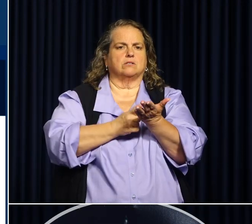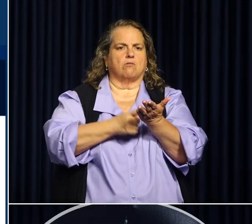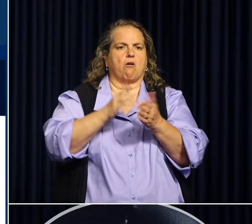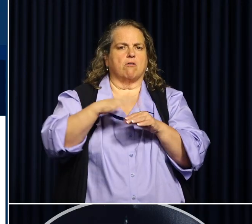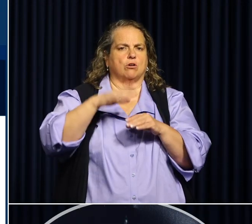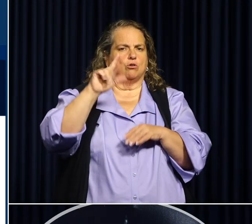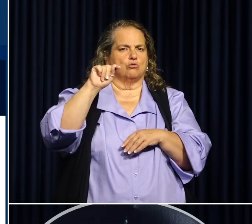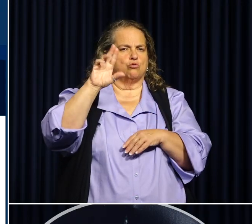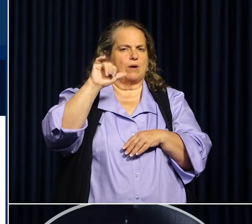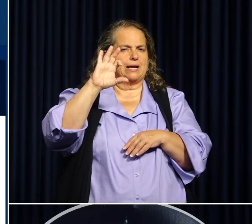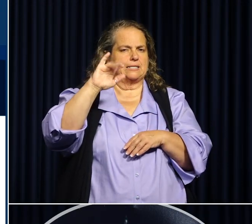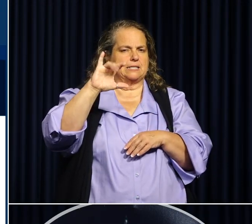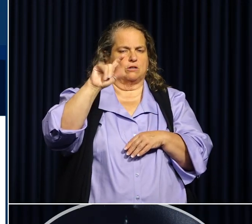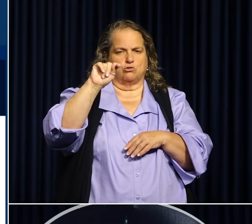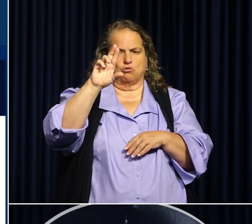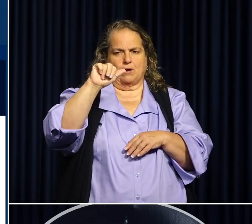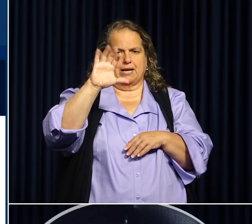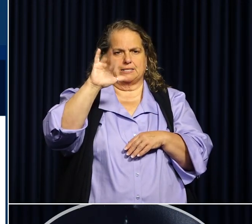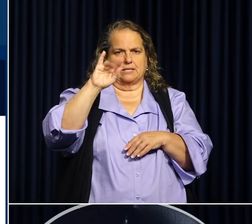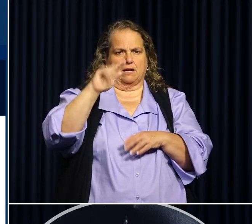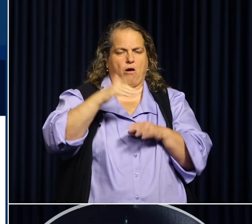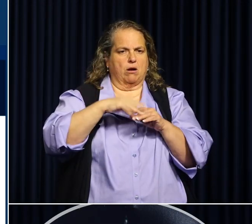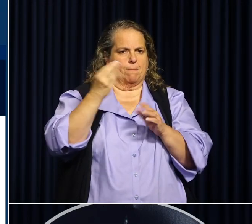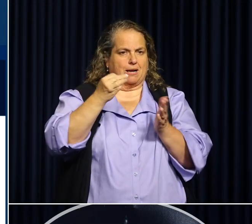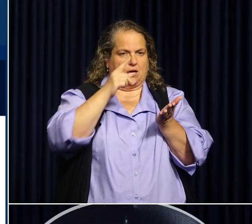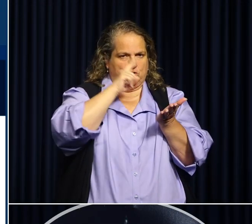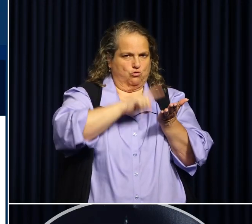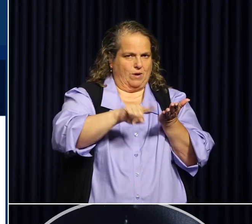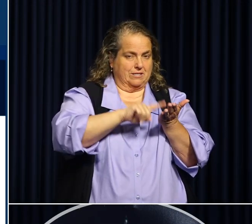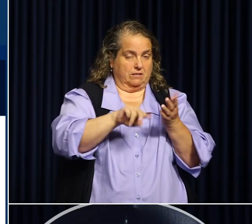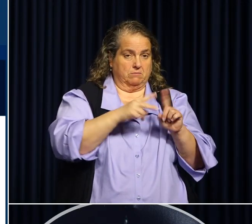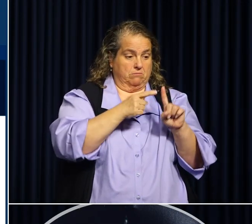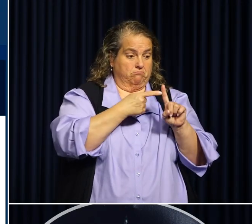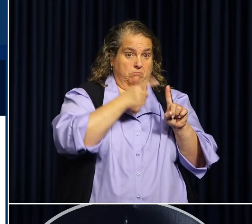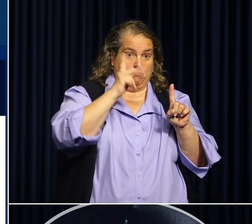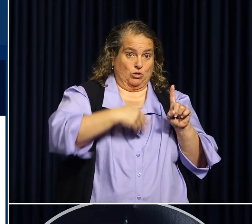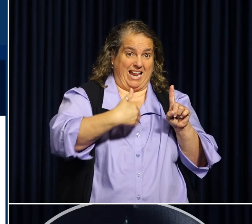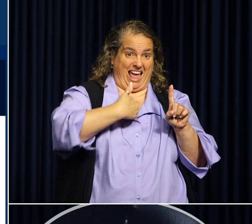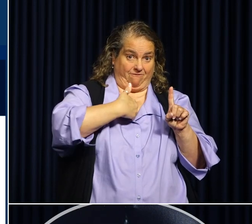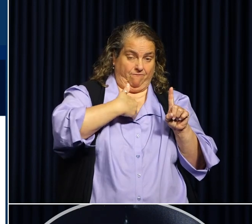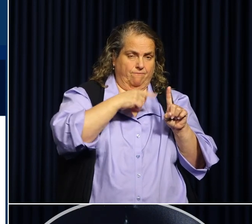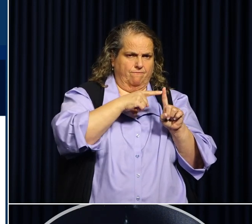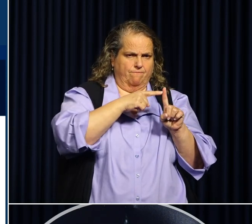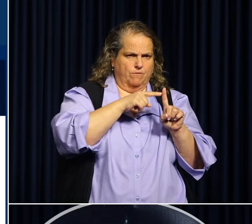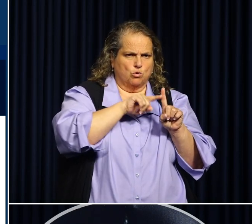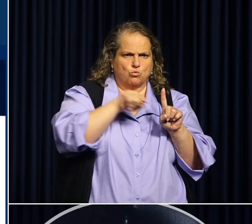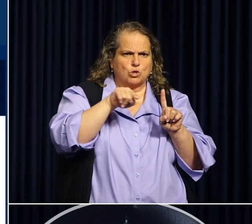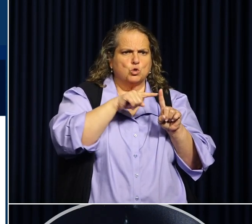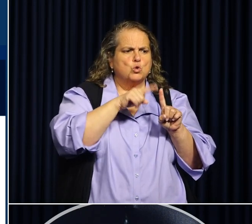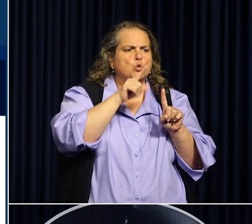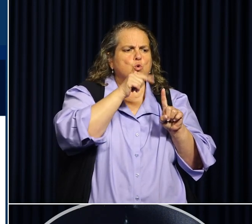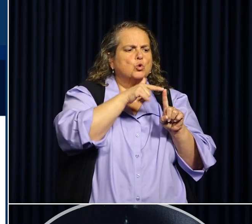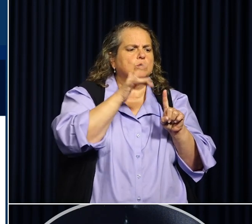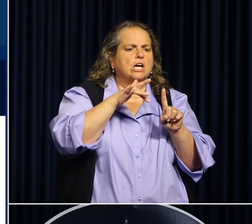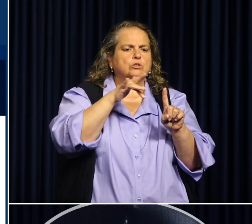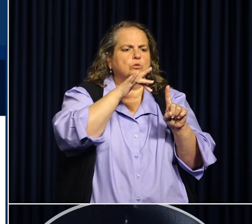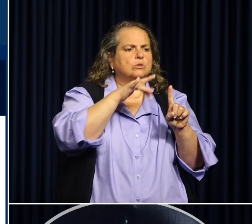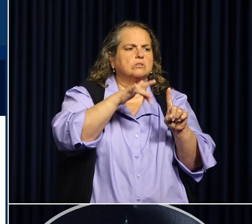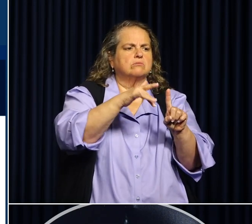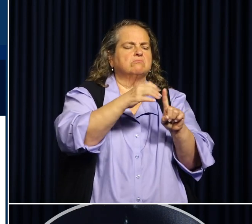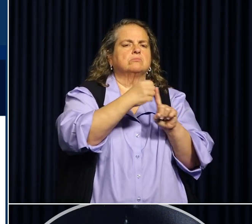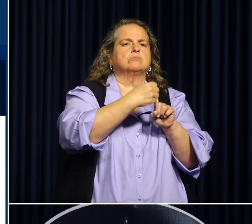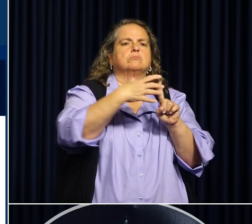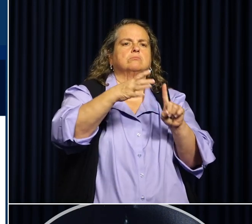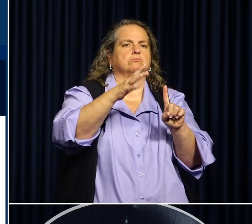We're going to go through exactly how we're going to do it through the structure. It's going to be an in-depth presentation, but the testing piece is